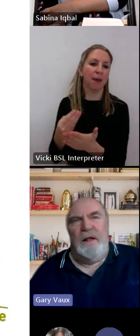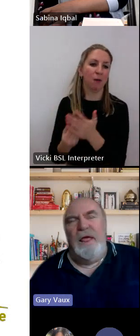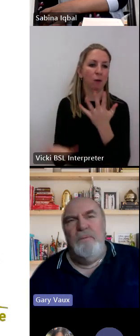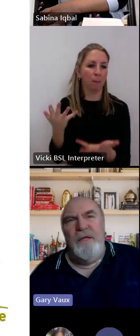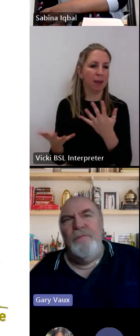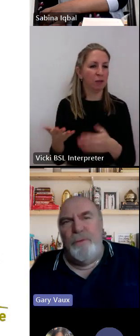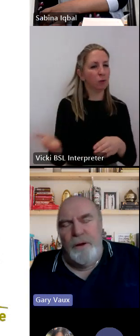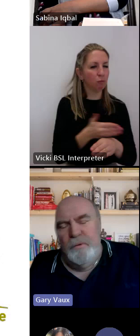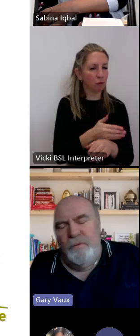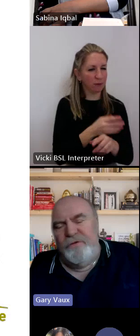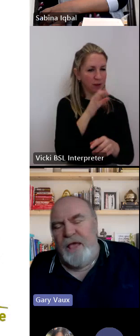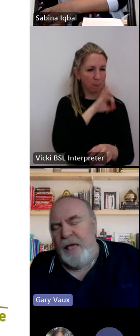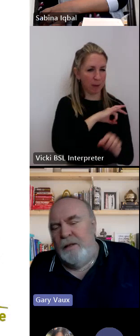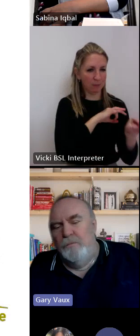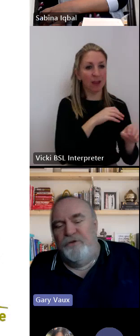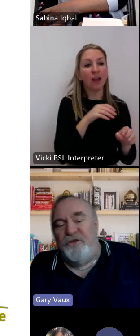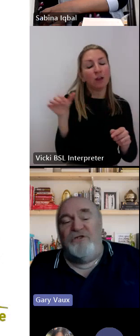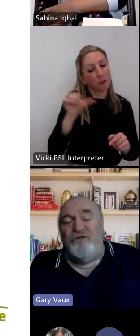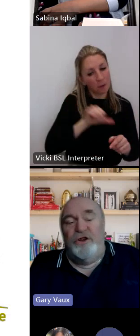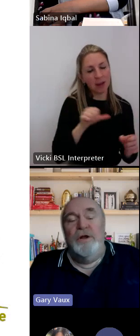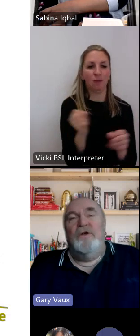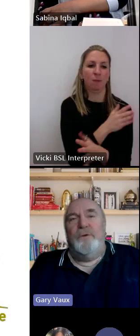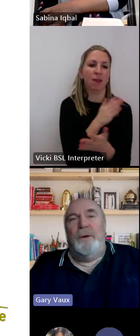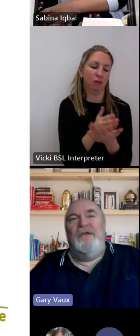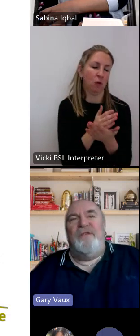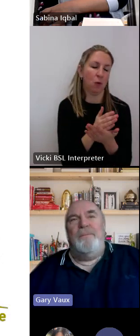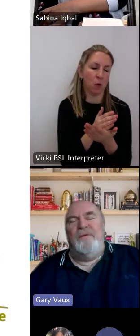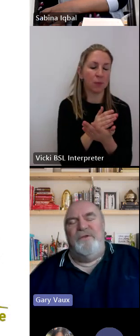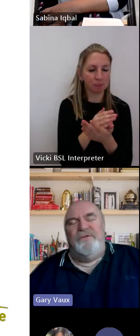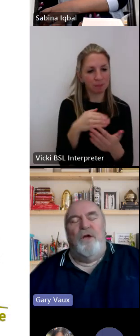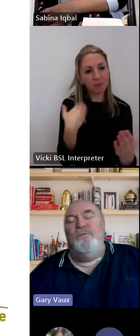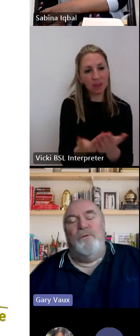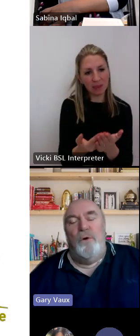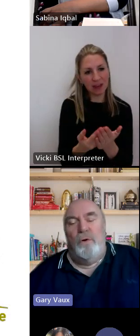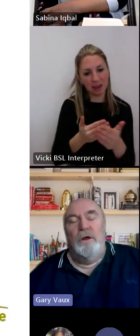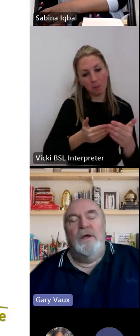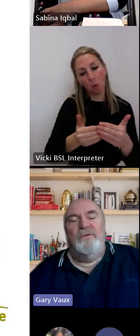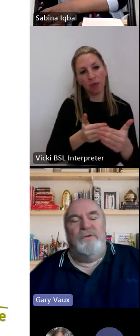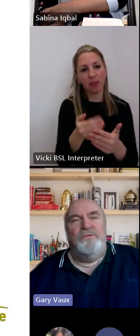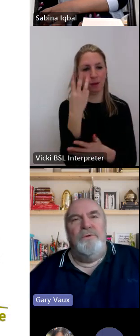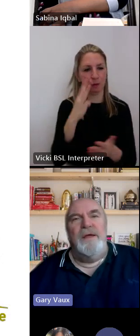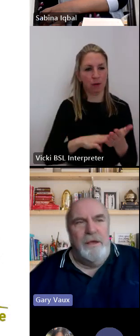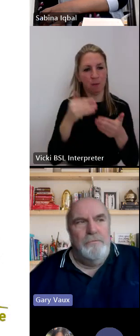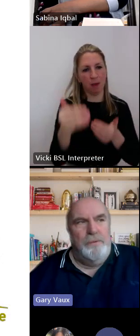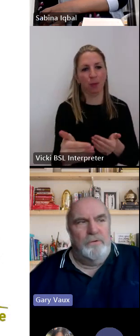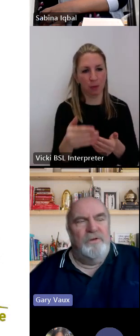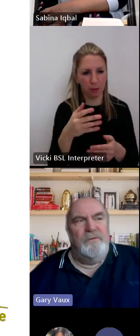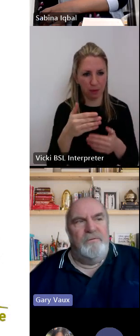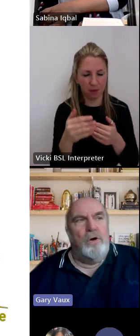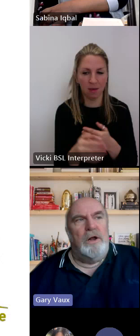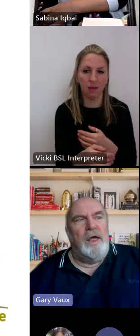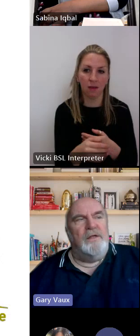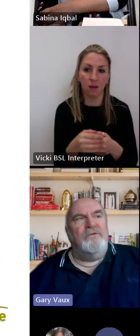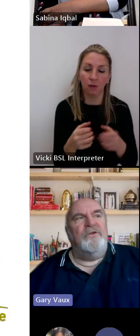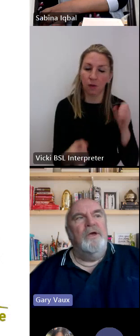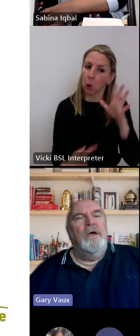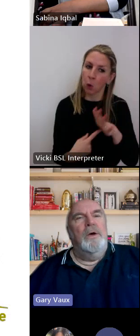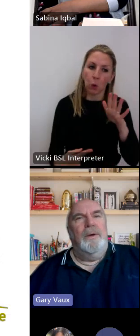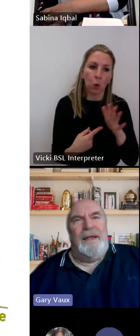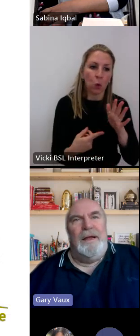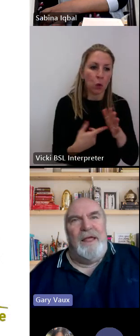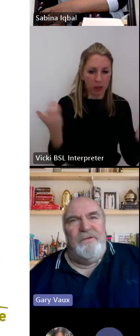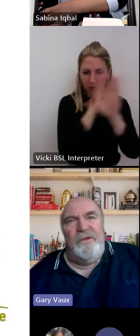Whereas if they claim within the 3 months, they get protection, so at least their benefits don't fall. So it's really important if you've got